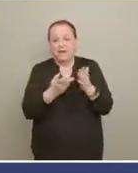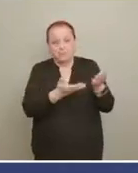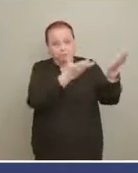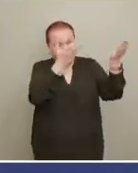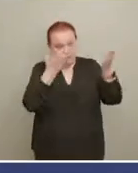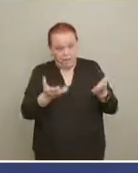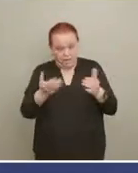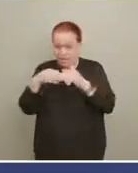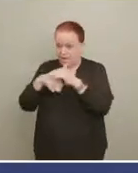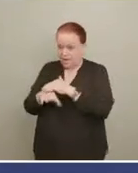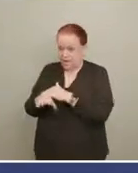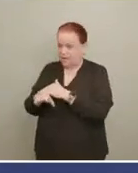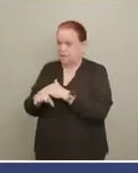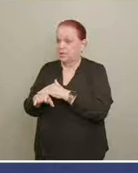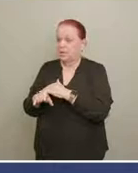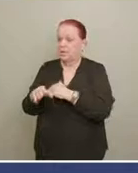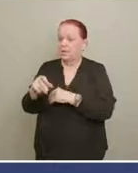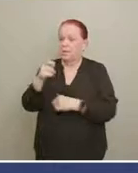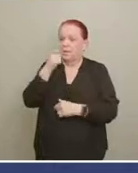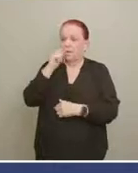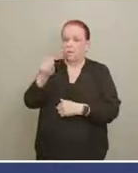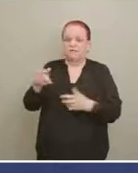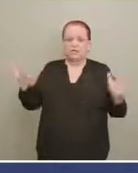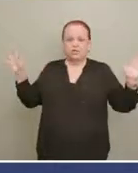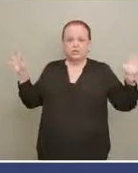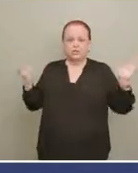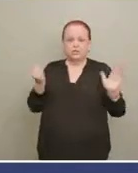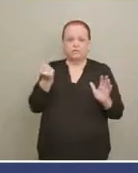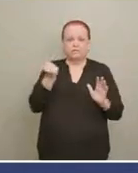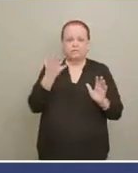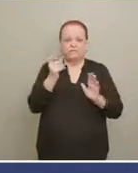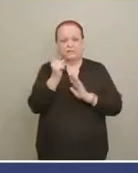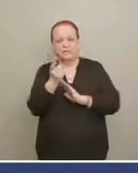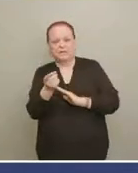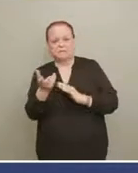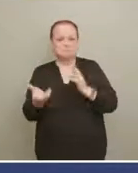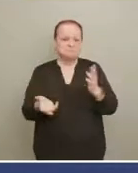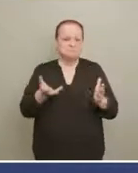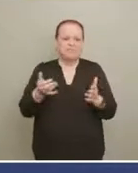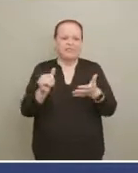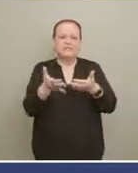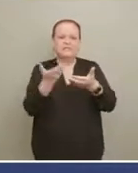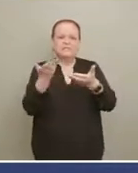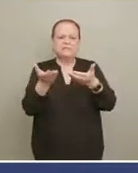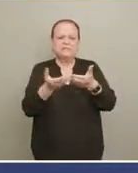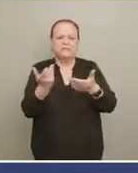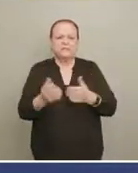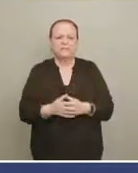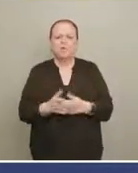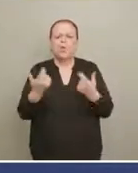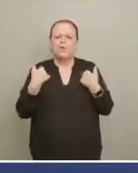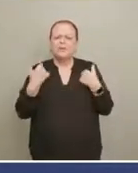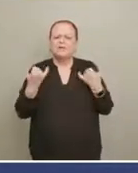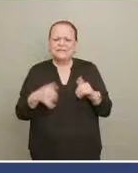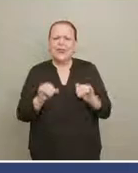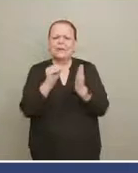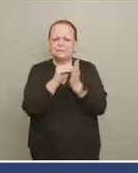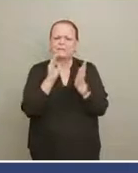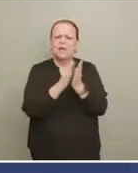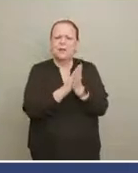here, and that's it. You don't have all these reports to write. Correct, and it's easy. We will still document the